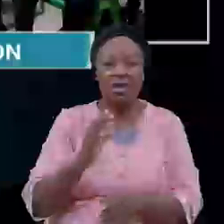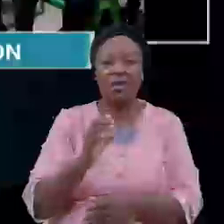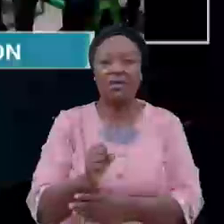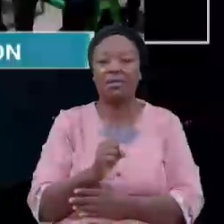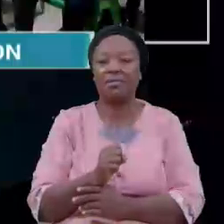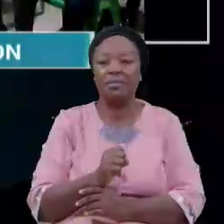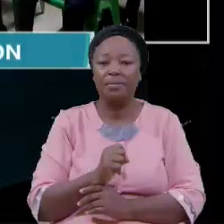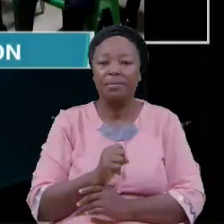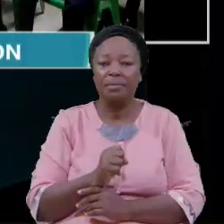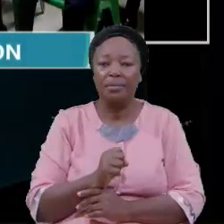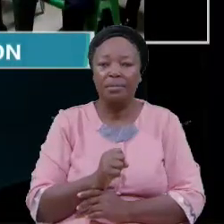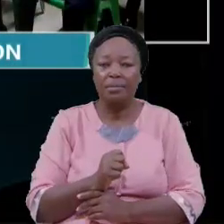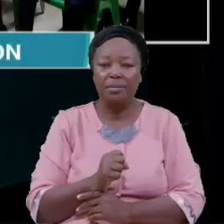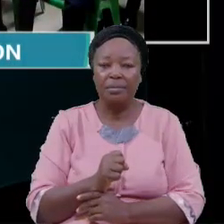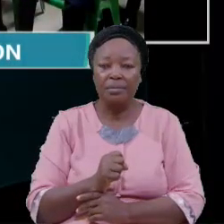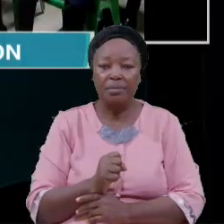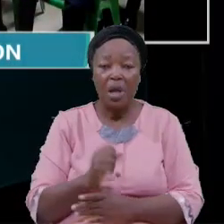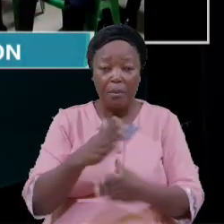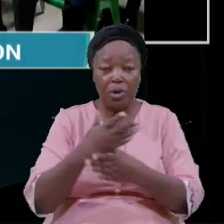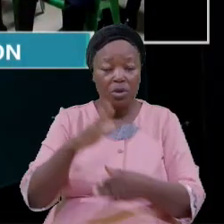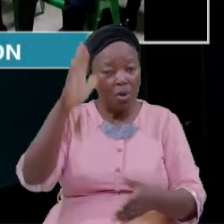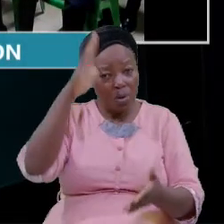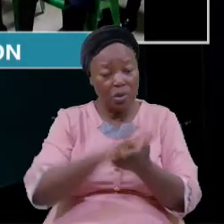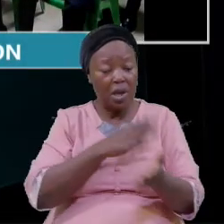Between husband and wife, he's a peacemaker.